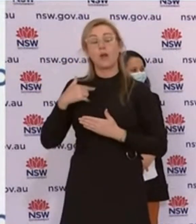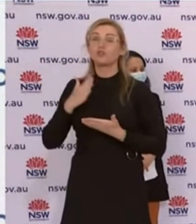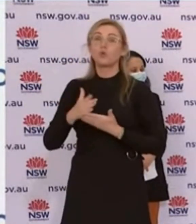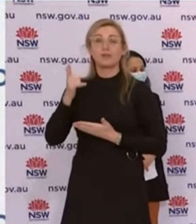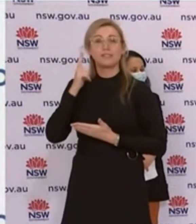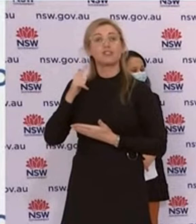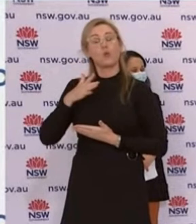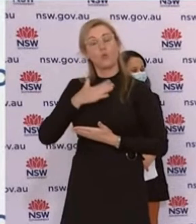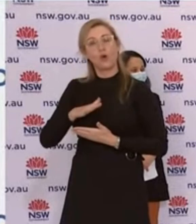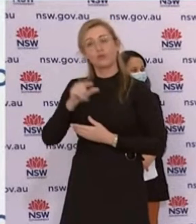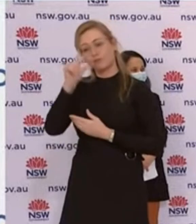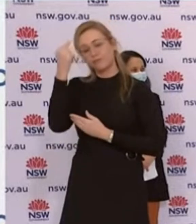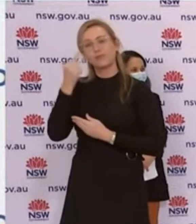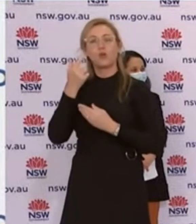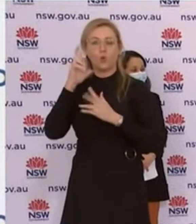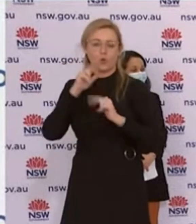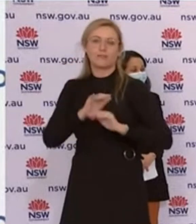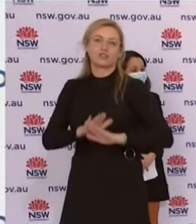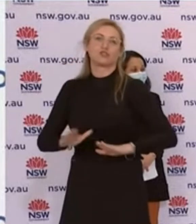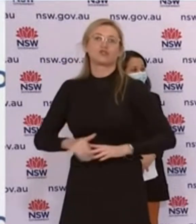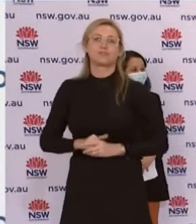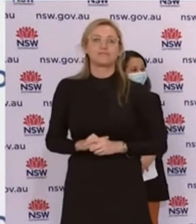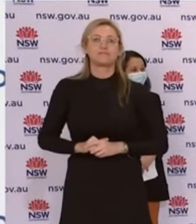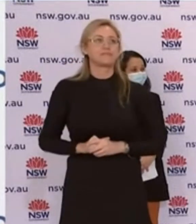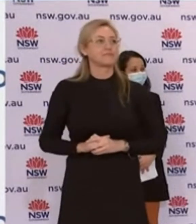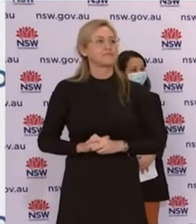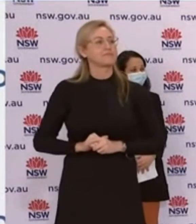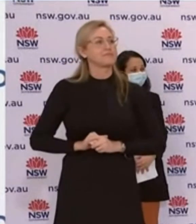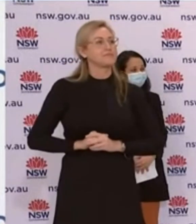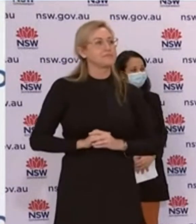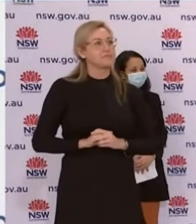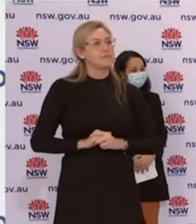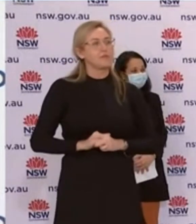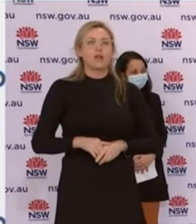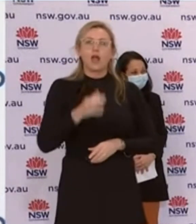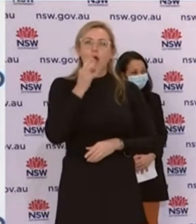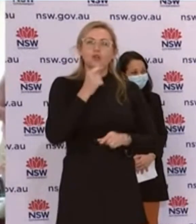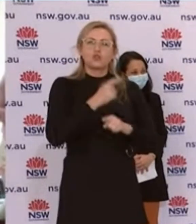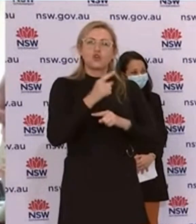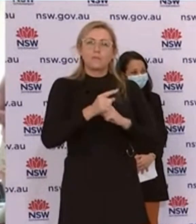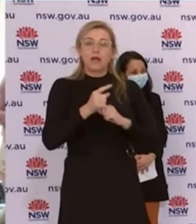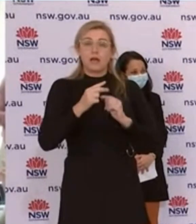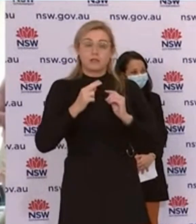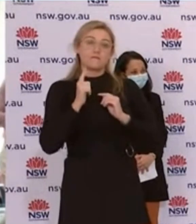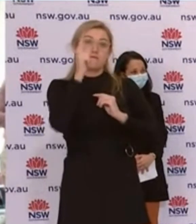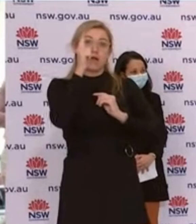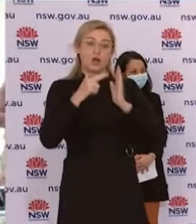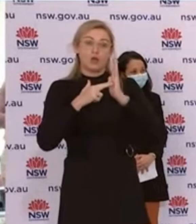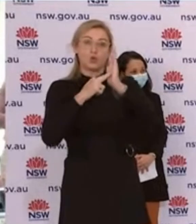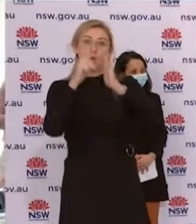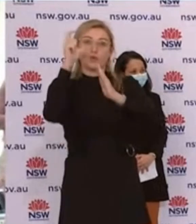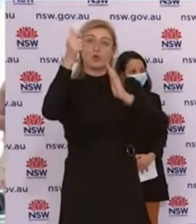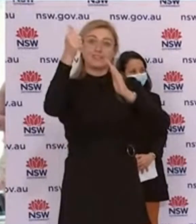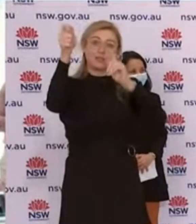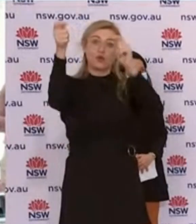and foremost during this time. Why is it that the far north coast is still in lockdown, given there's no cases